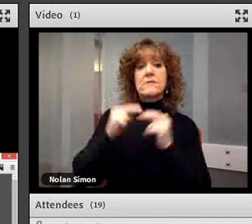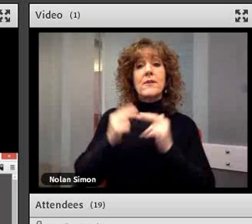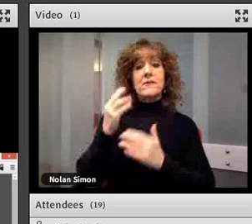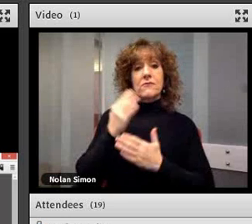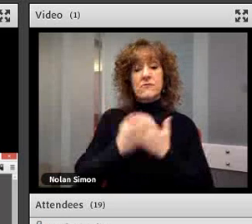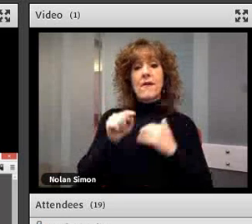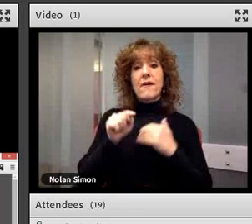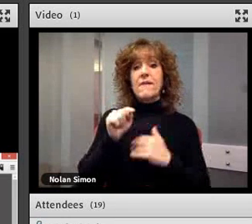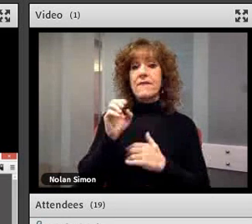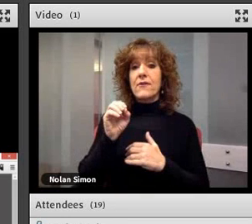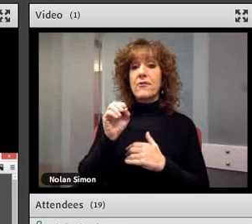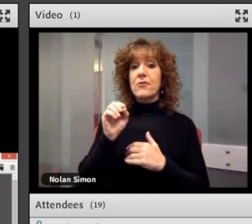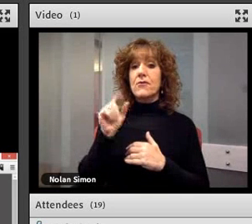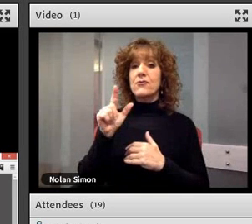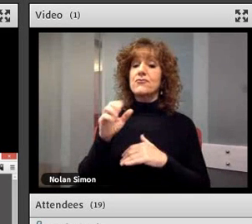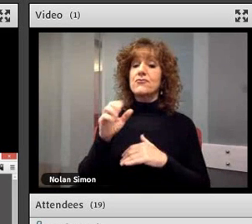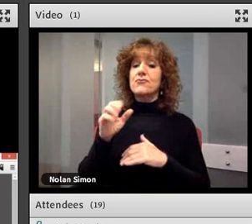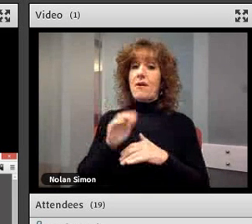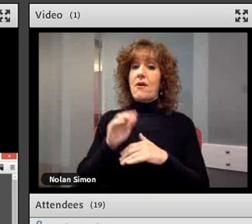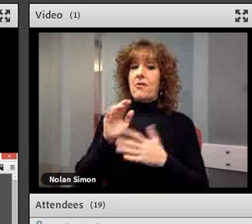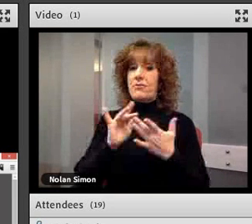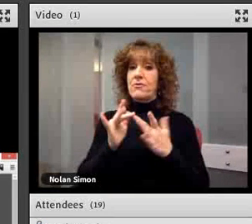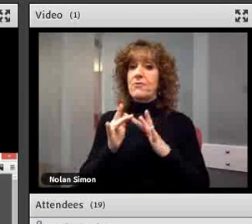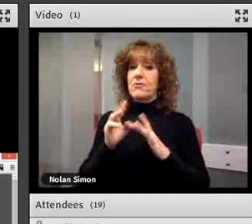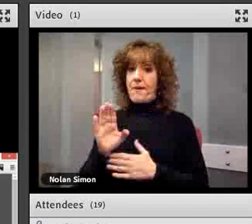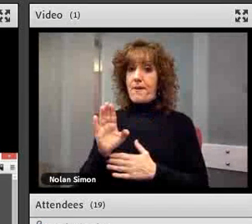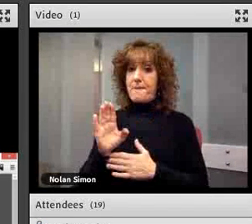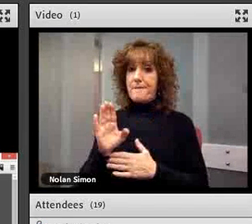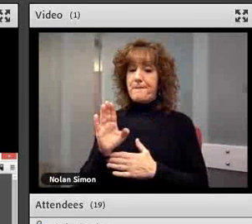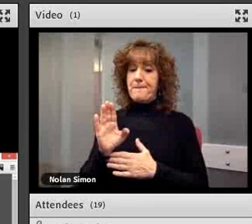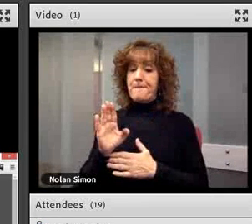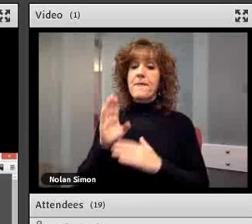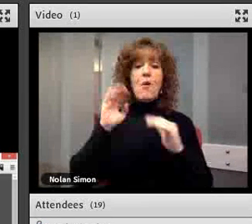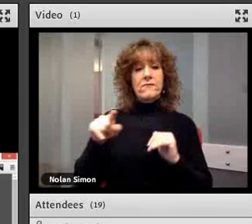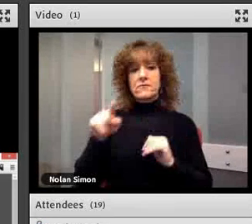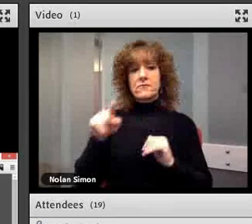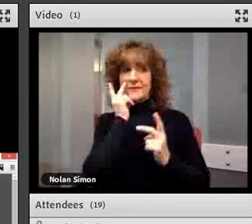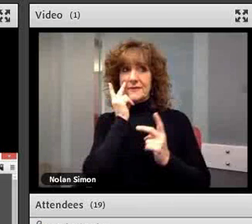website. Now, hopefully you all can see our